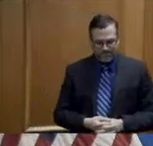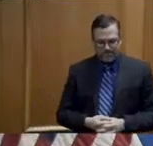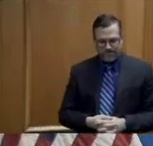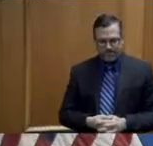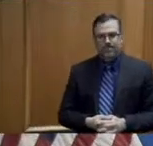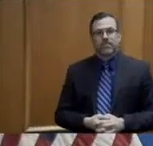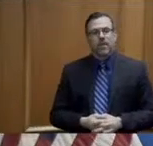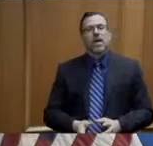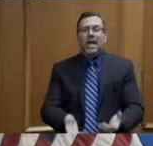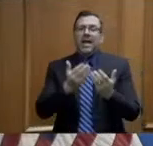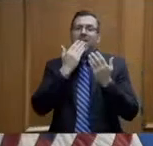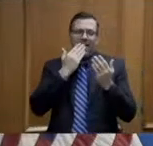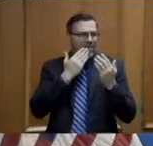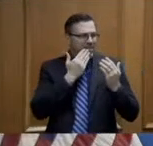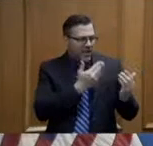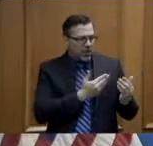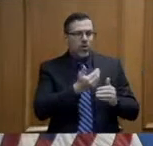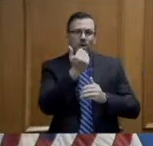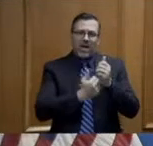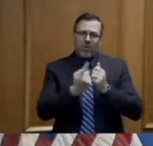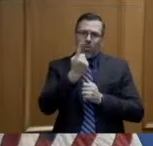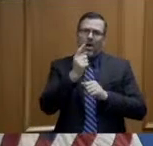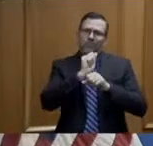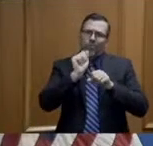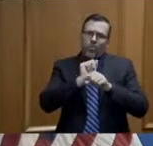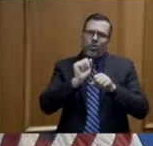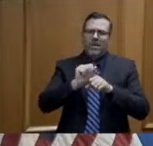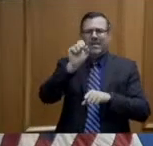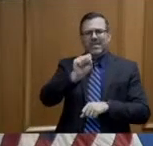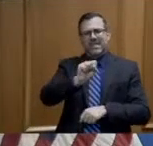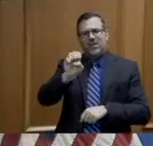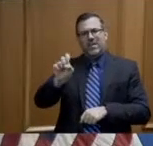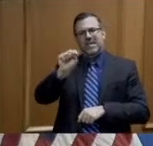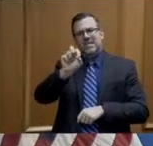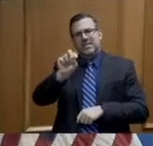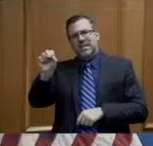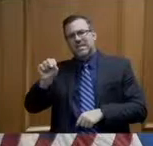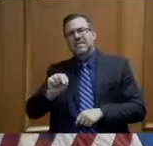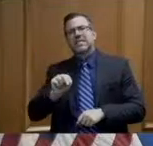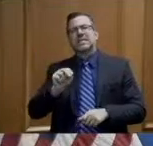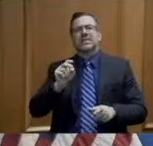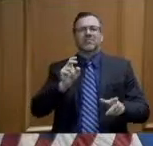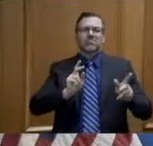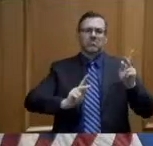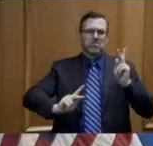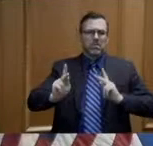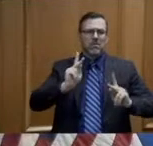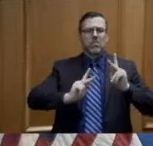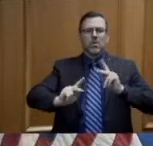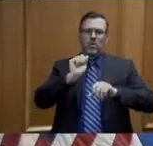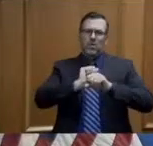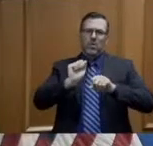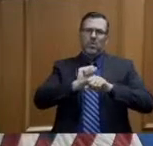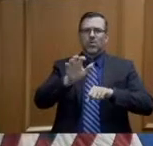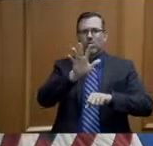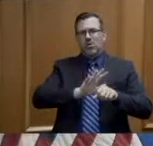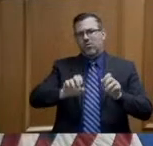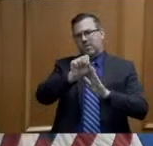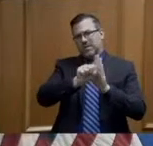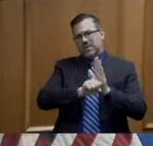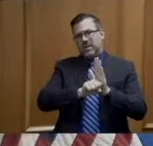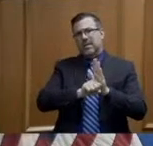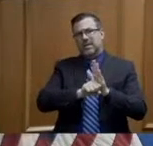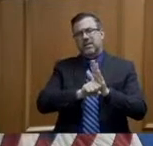southeast Tennessee, and the hard work of all of those who are working across our state, particularly those in the on the front